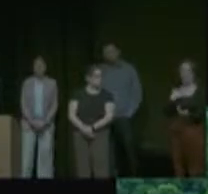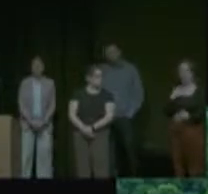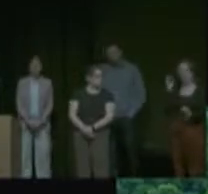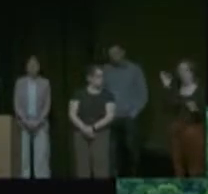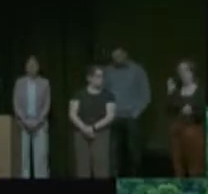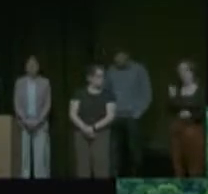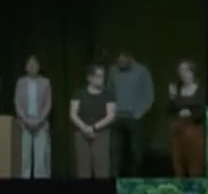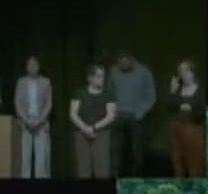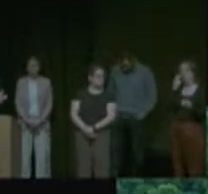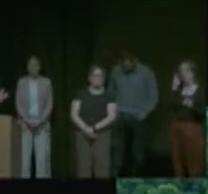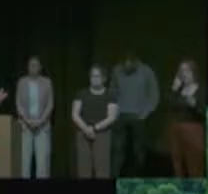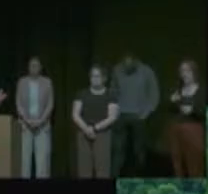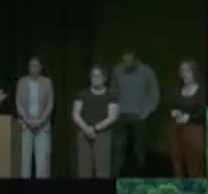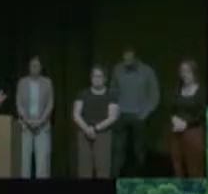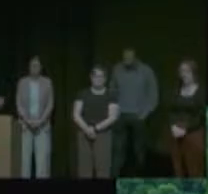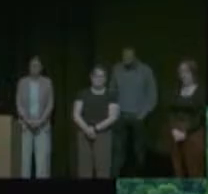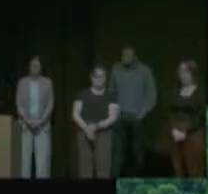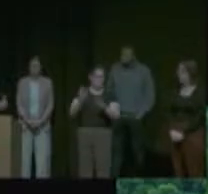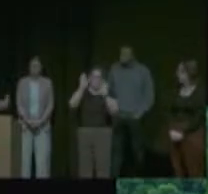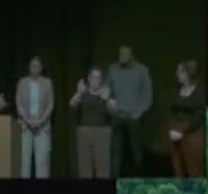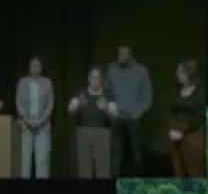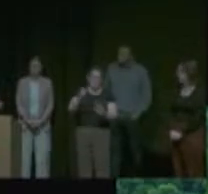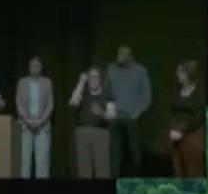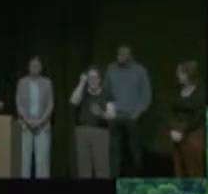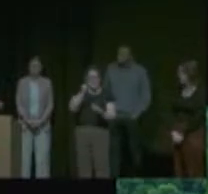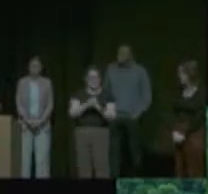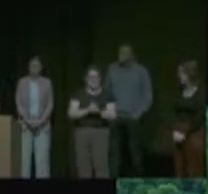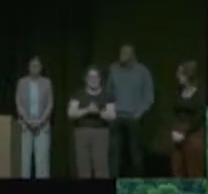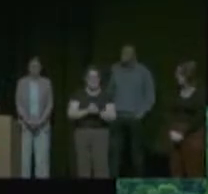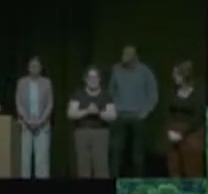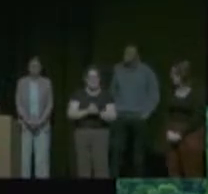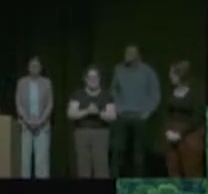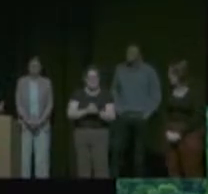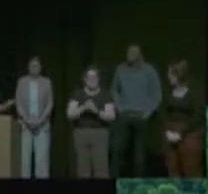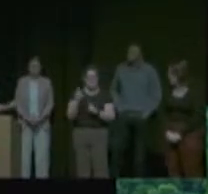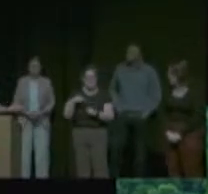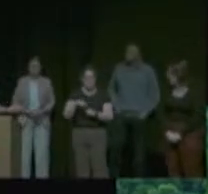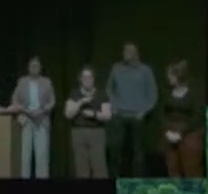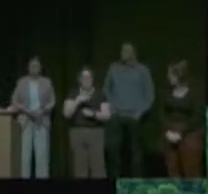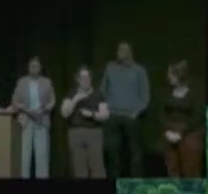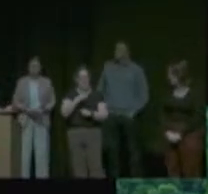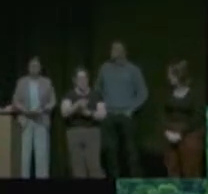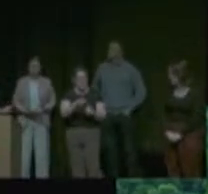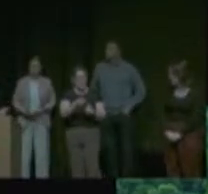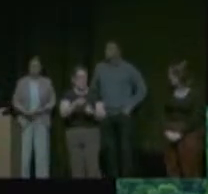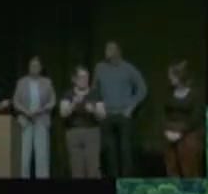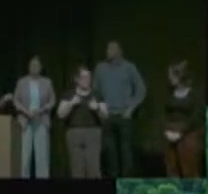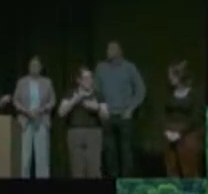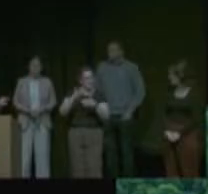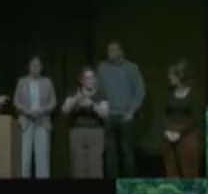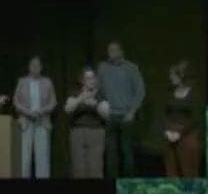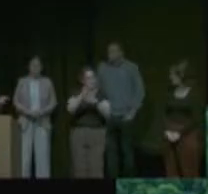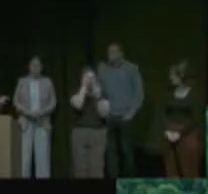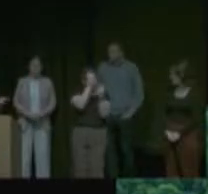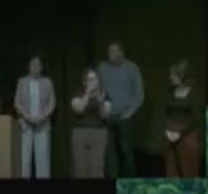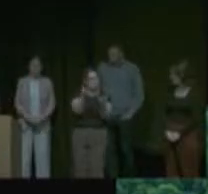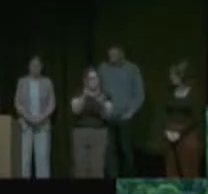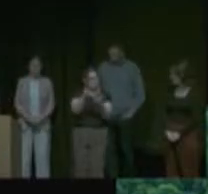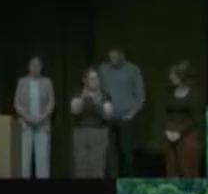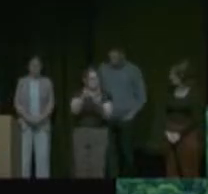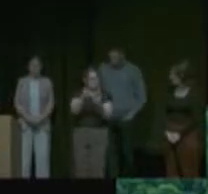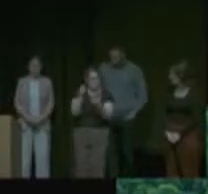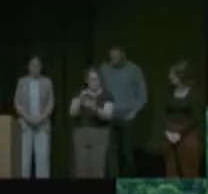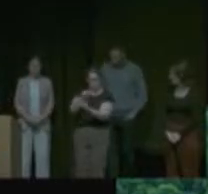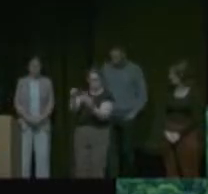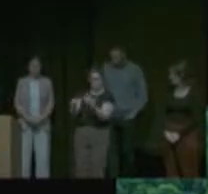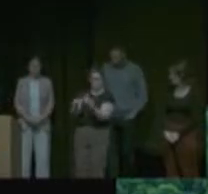you. That's a great idea. We always like to have these when we have things to share, and those would be things to share, so